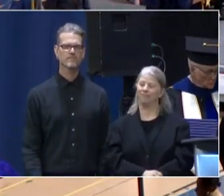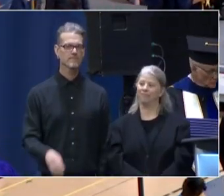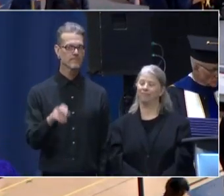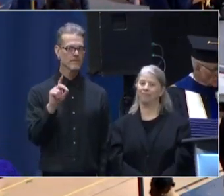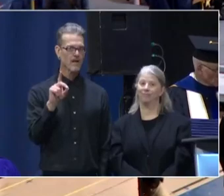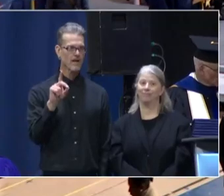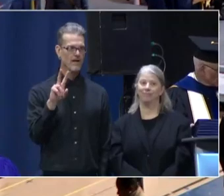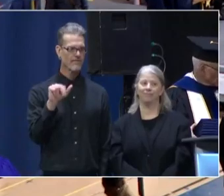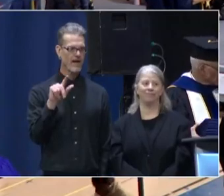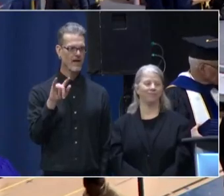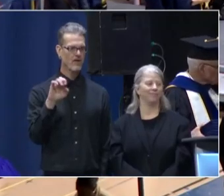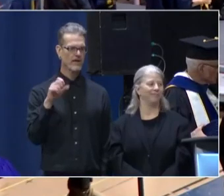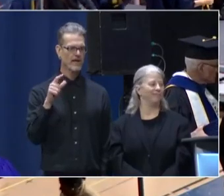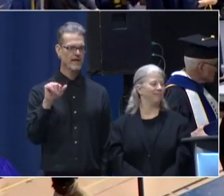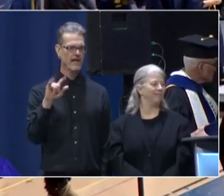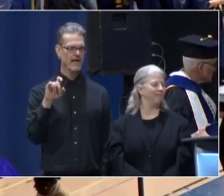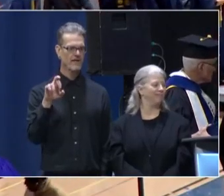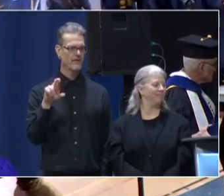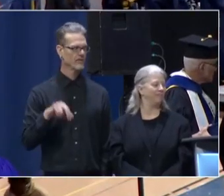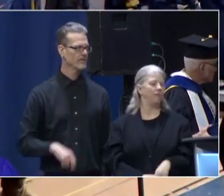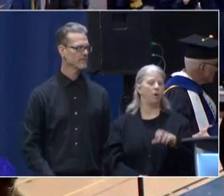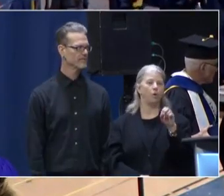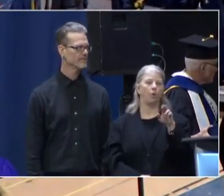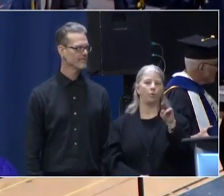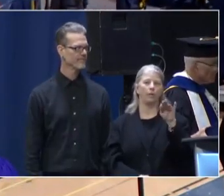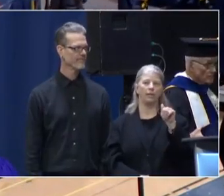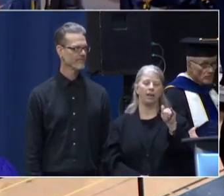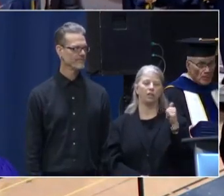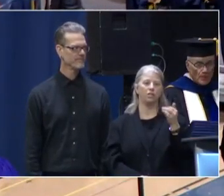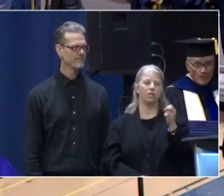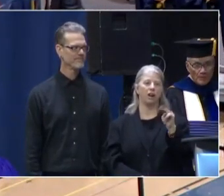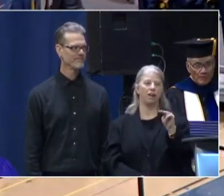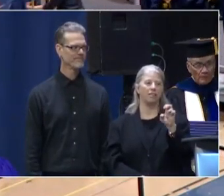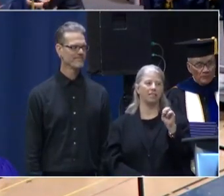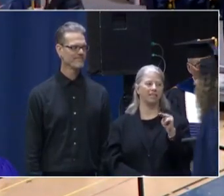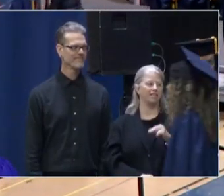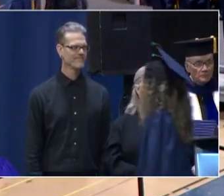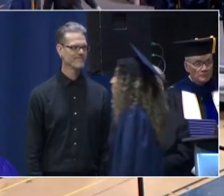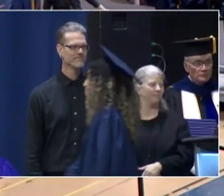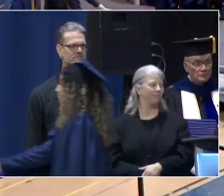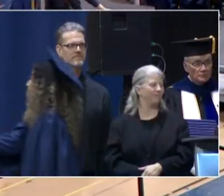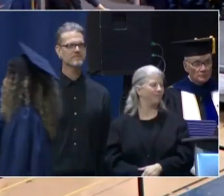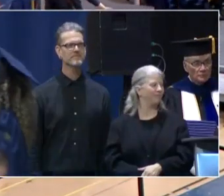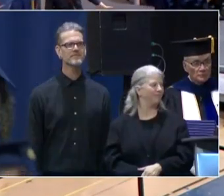Valmarie Ganger. Corina Johnson.